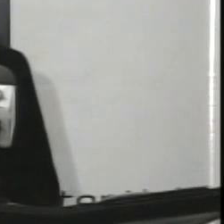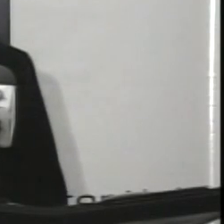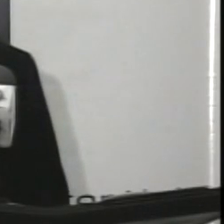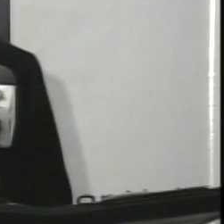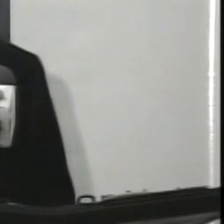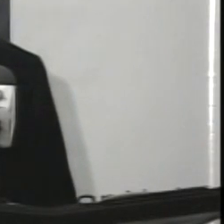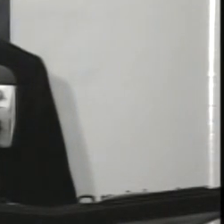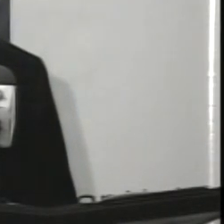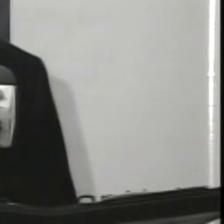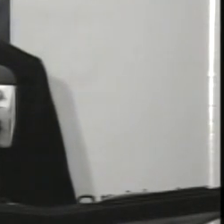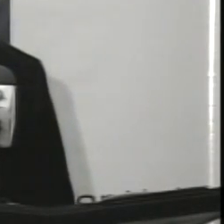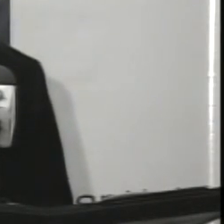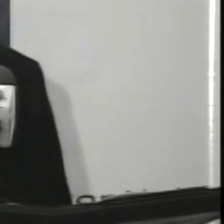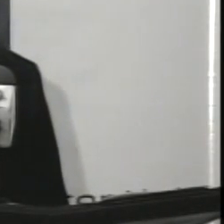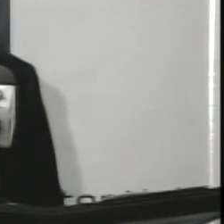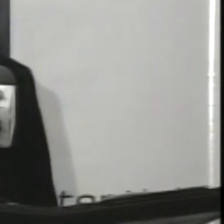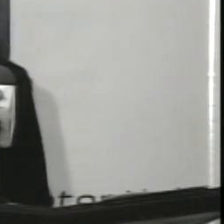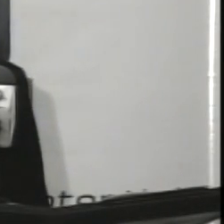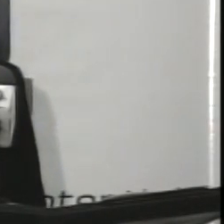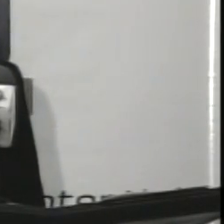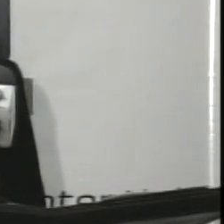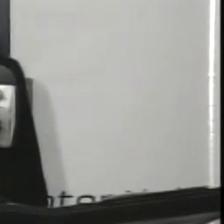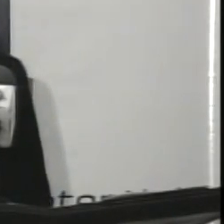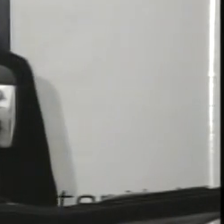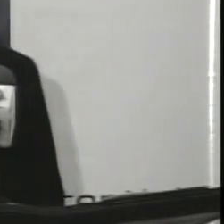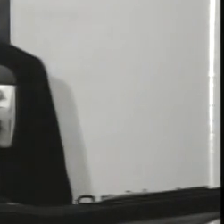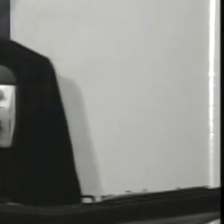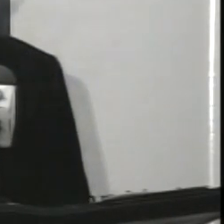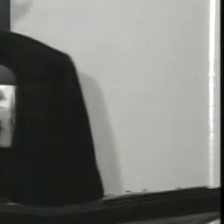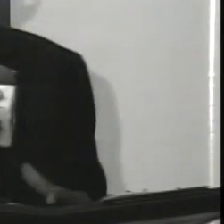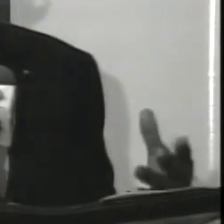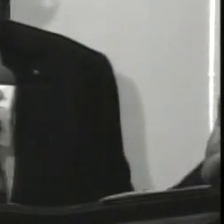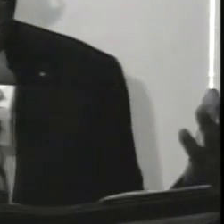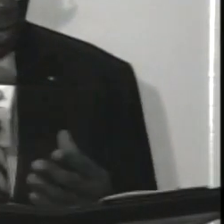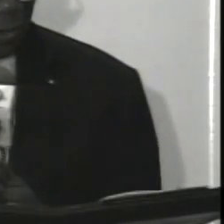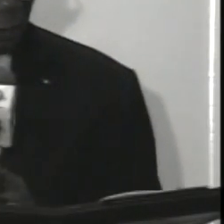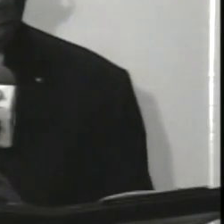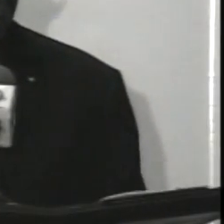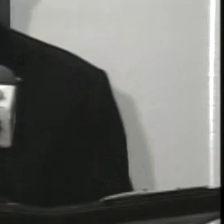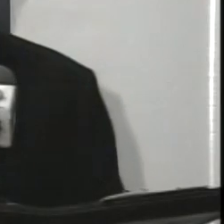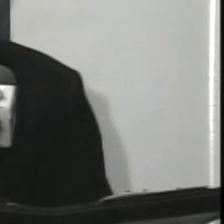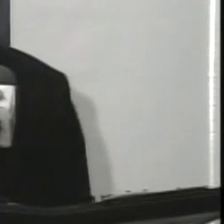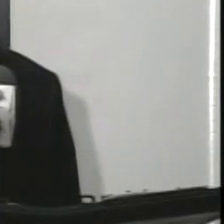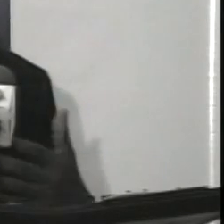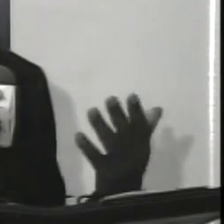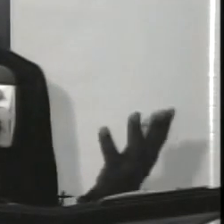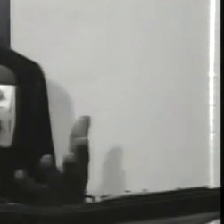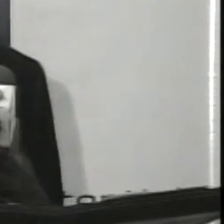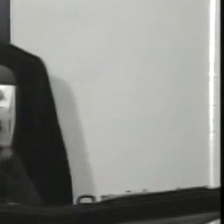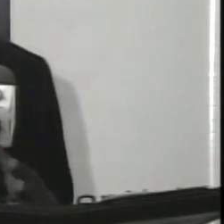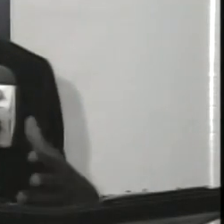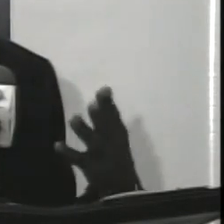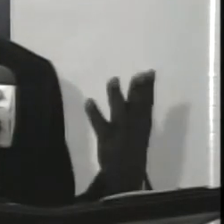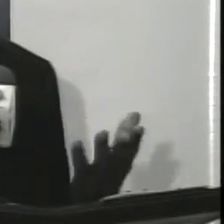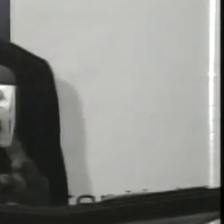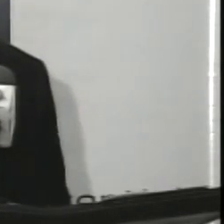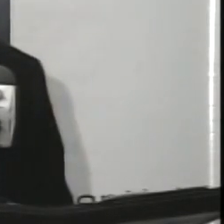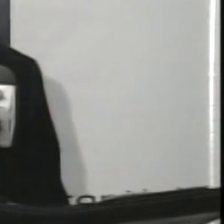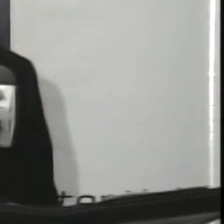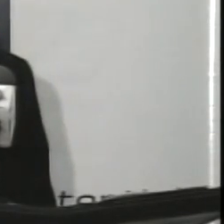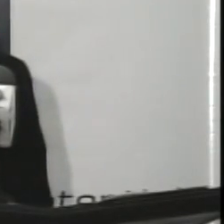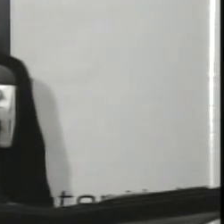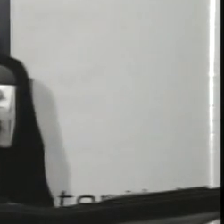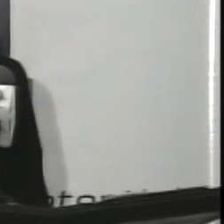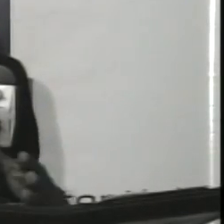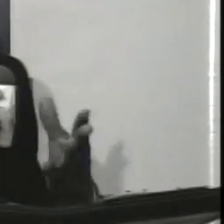of conferencing instead of having to drive across the island to meetings, and so I can see permanent secretaries and other